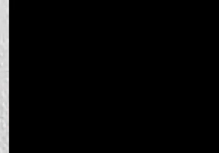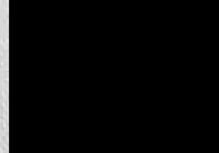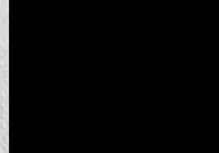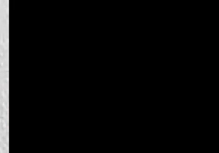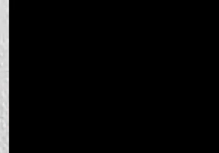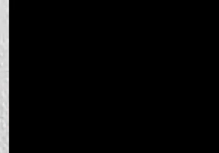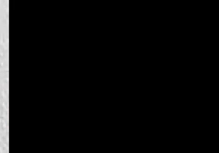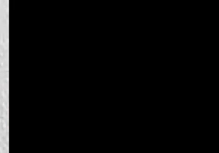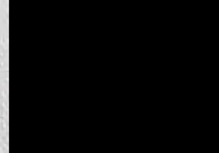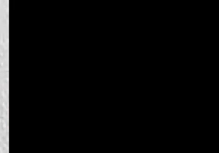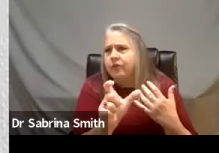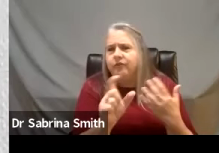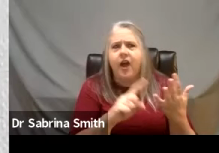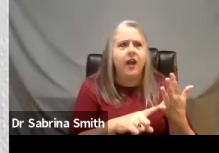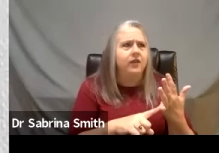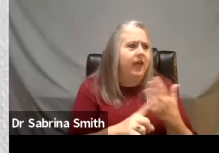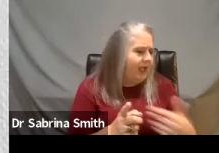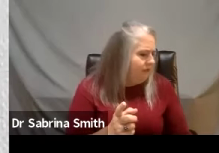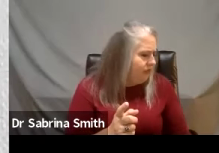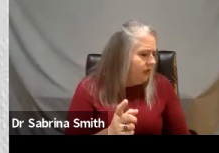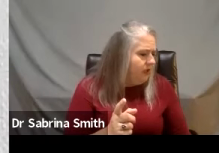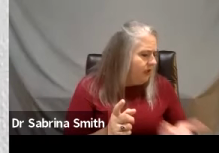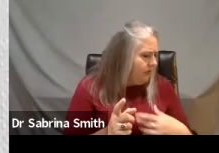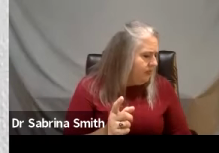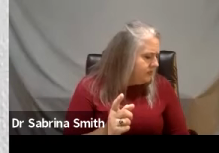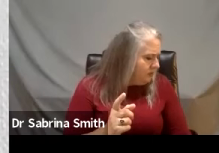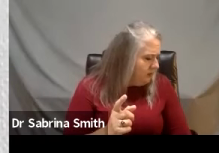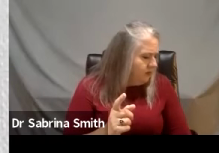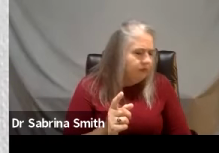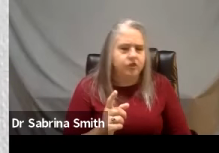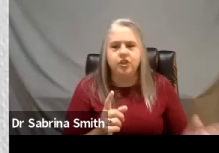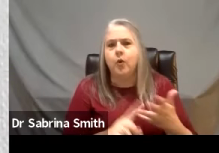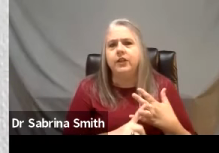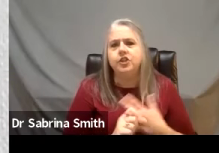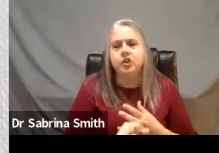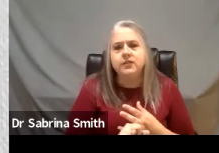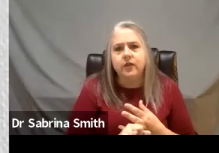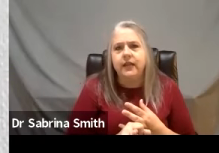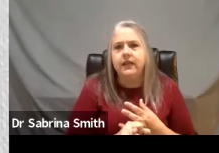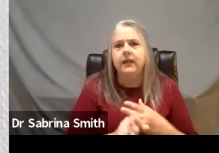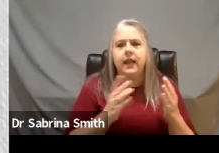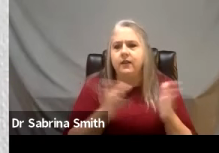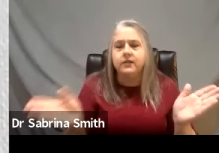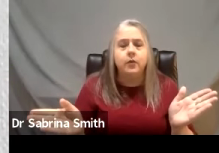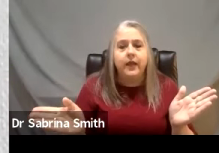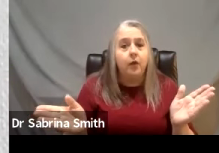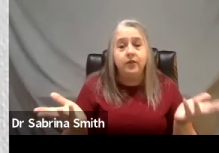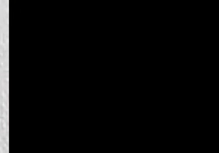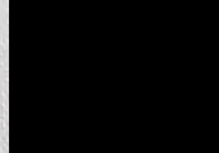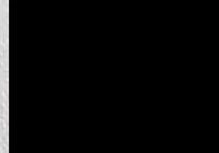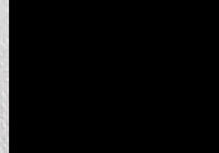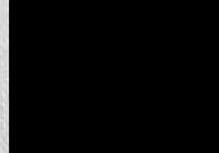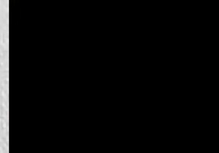an EIPA one that had like a 1 through 5. I think this is from the Virginia Quality Assurance Screening, and it